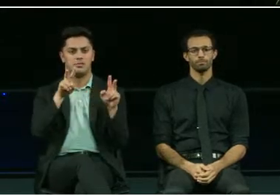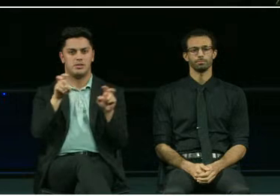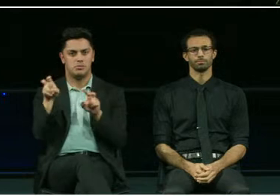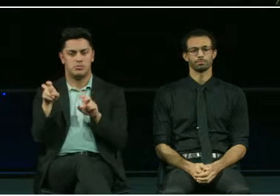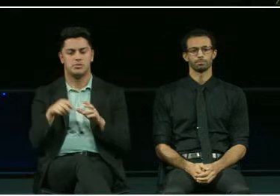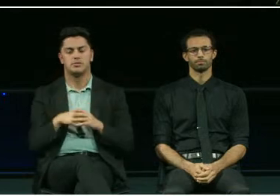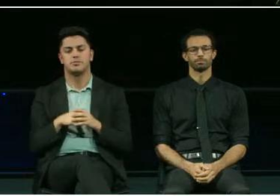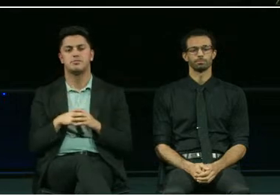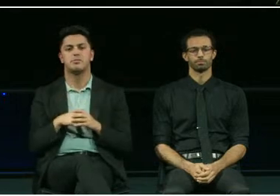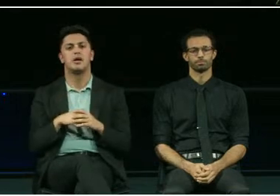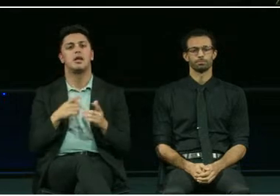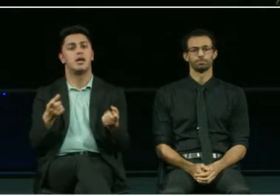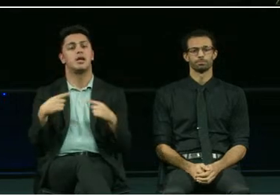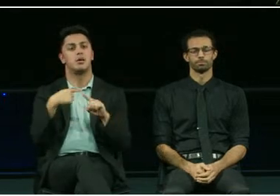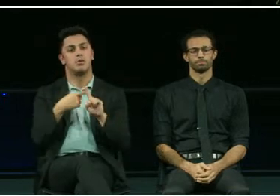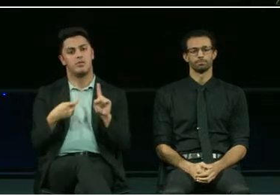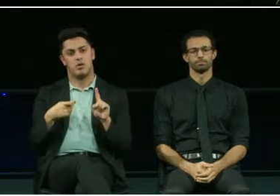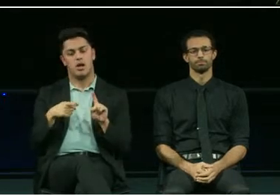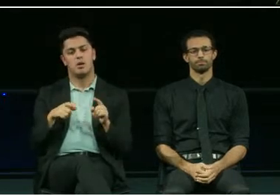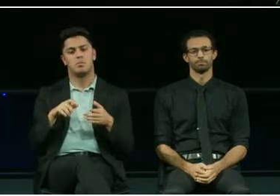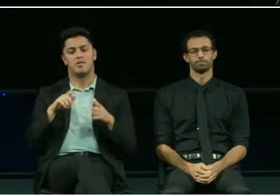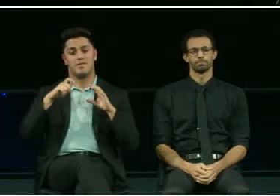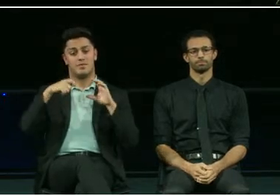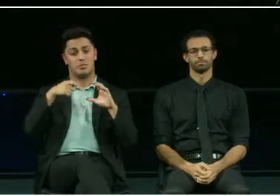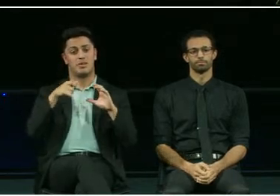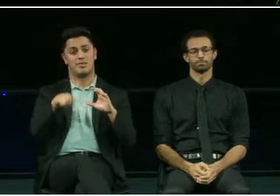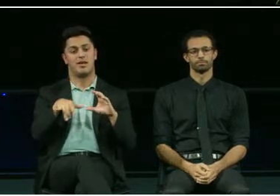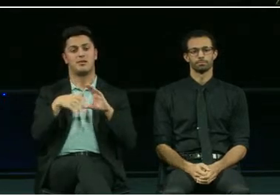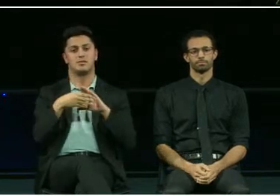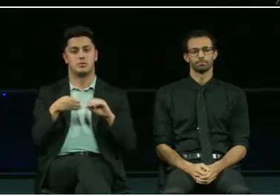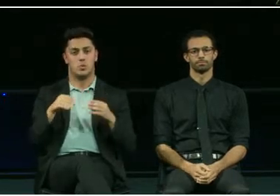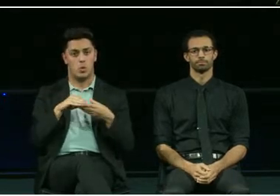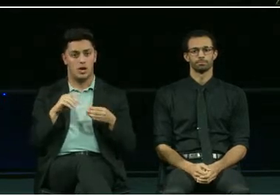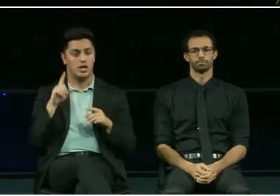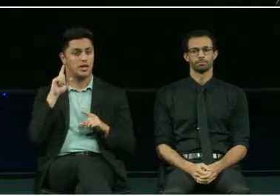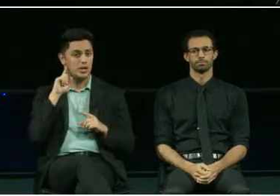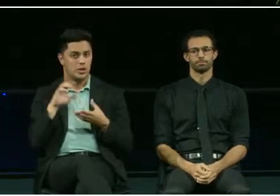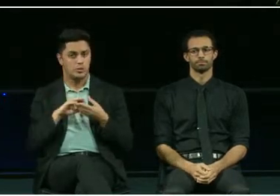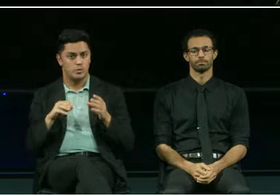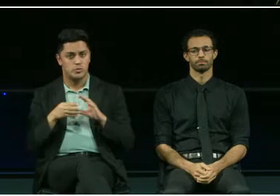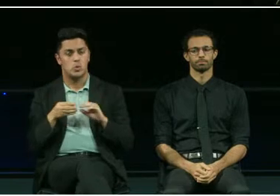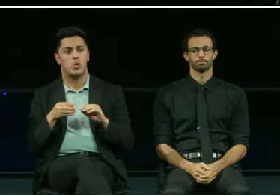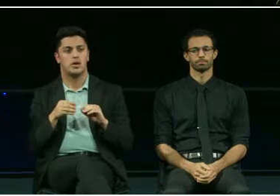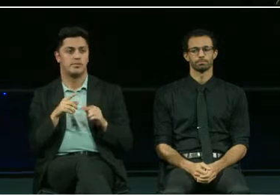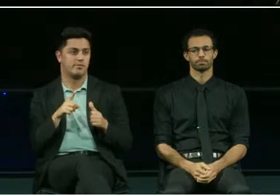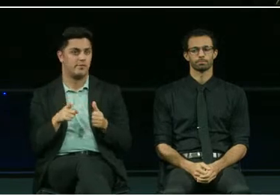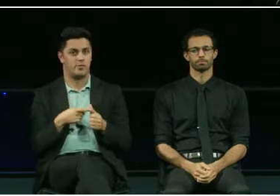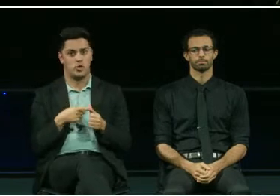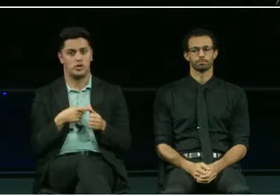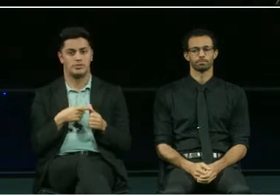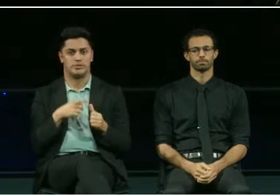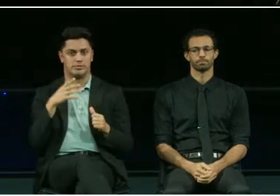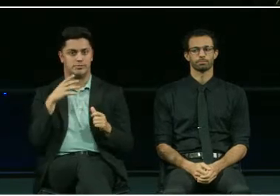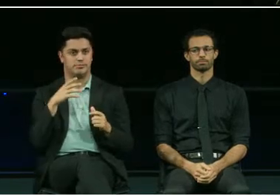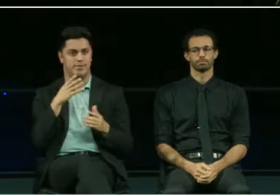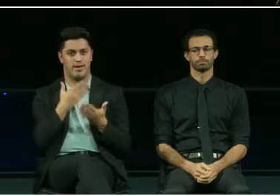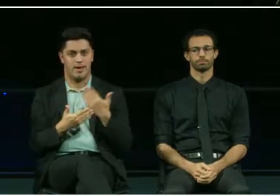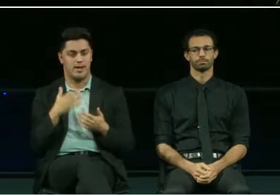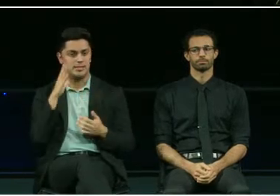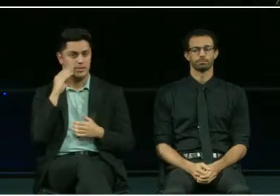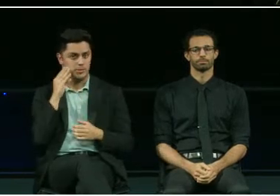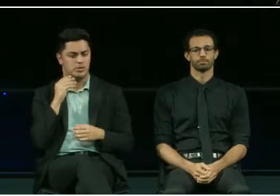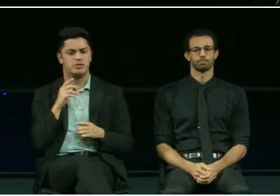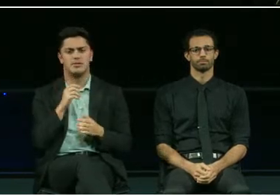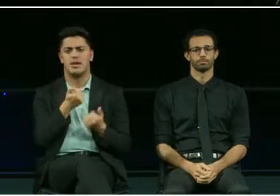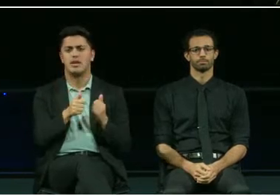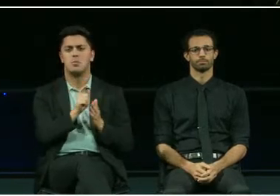really, coming out of filming the story and hearing the story firsthand, were there any moments where you